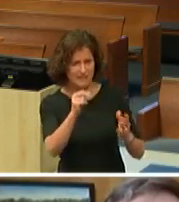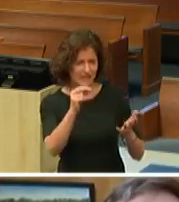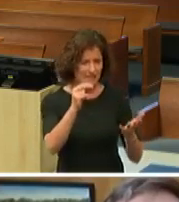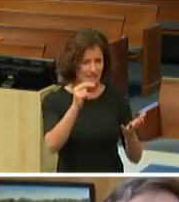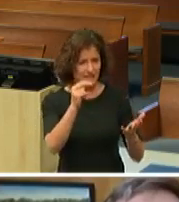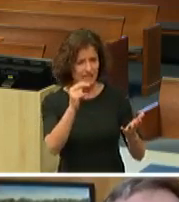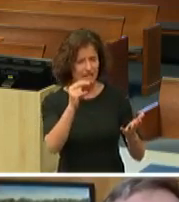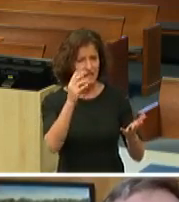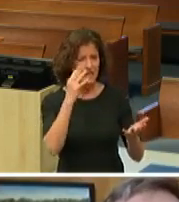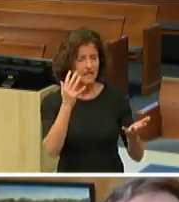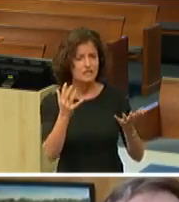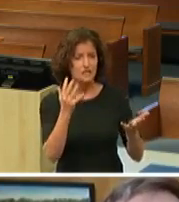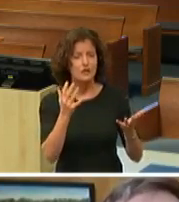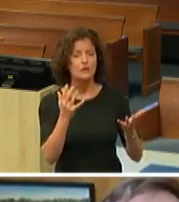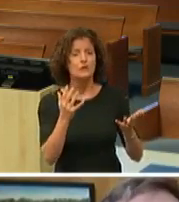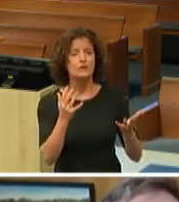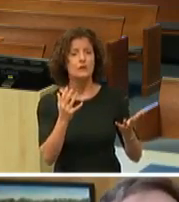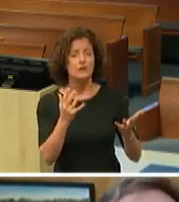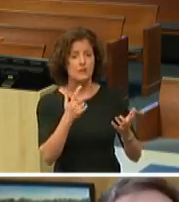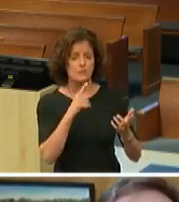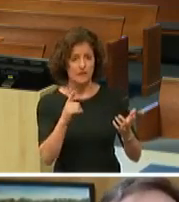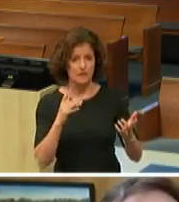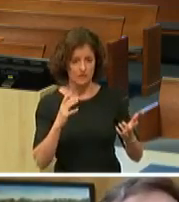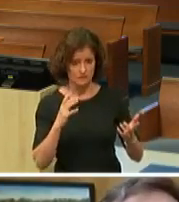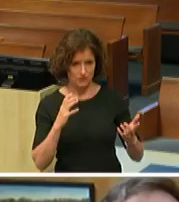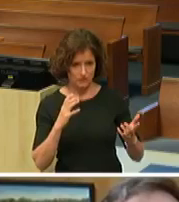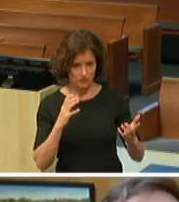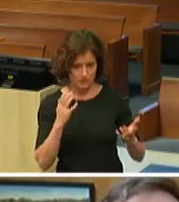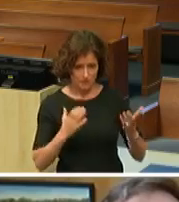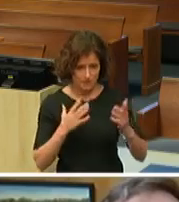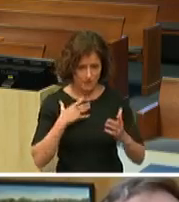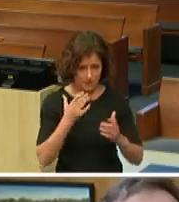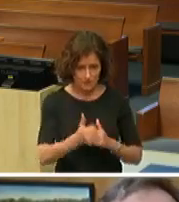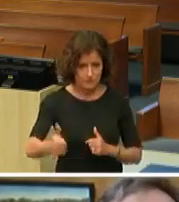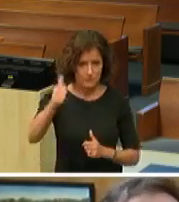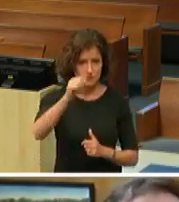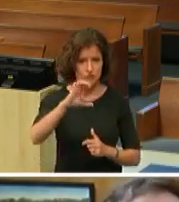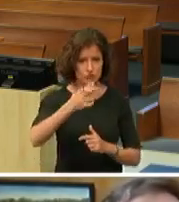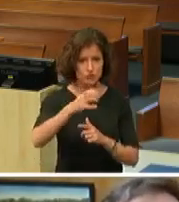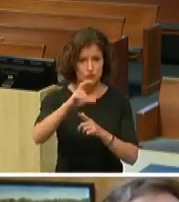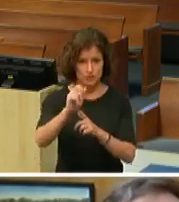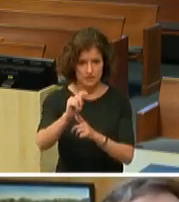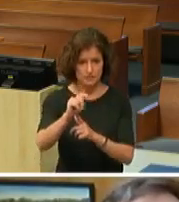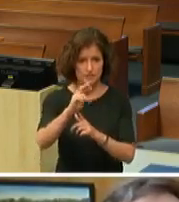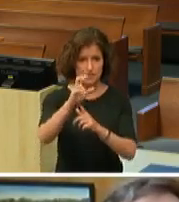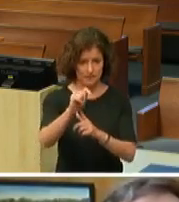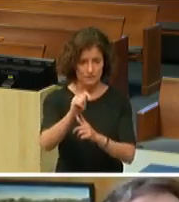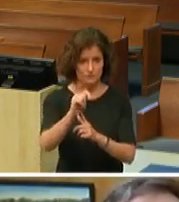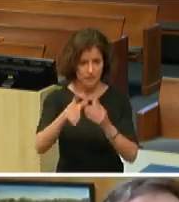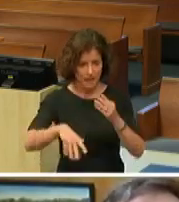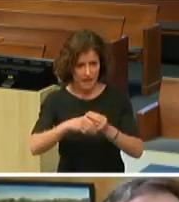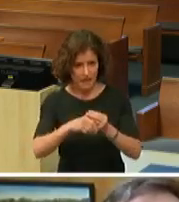would be 2-2, even if you were, but Commissioner Chestnut may rejoin us at some point. What do you feel about the occupancy limit?